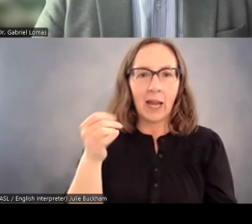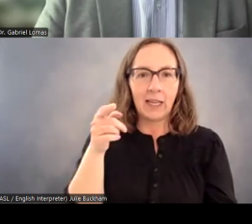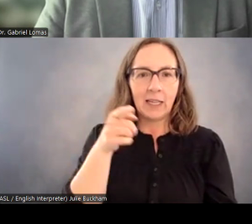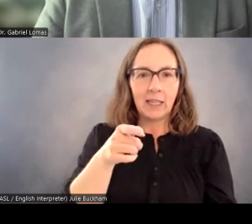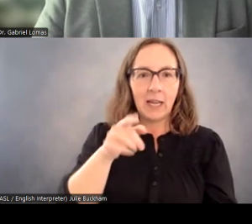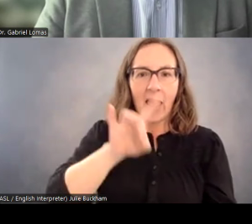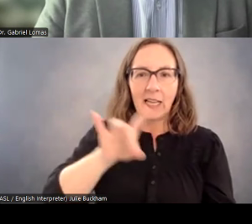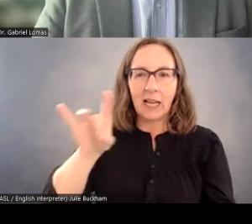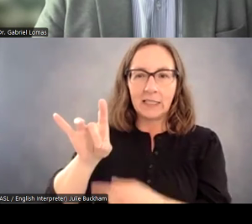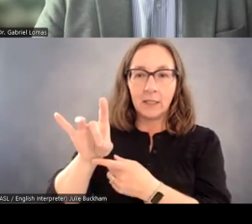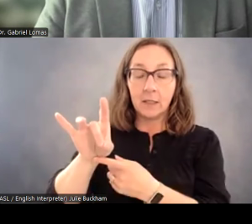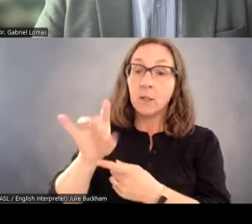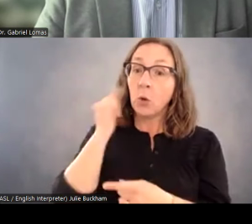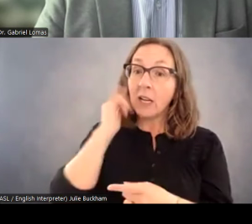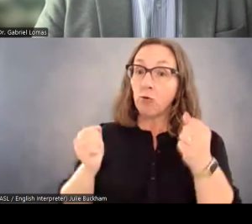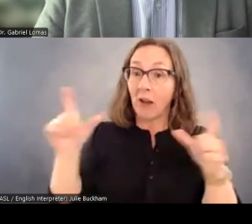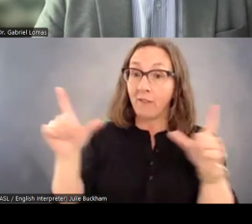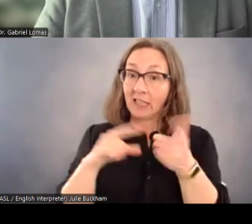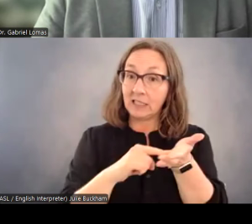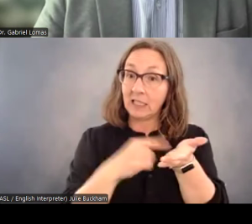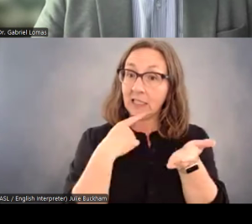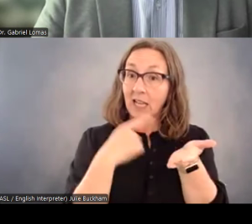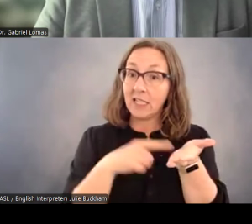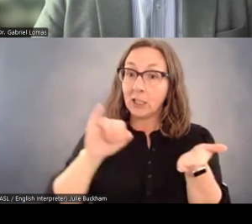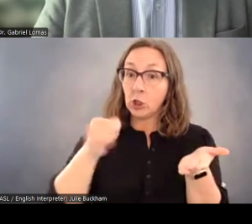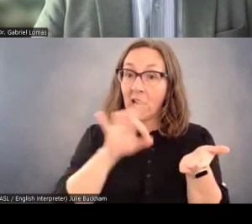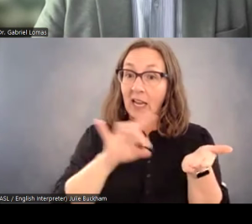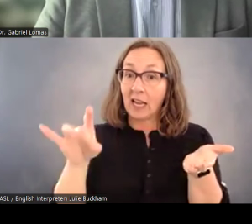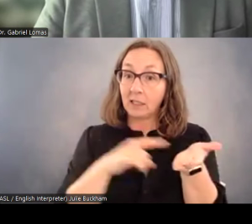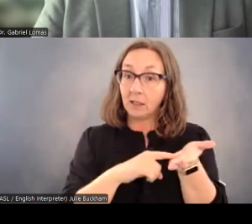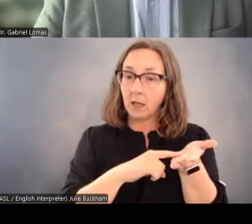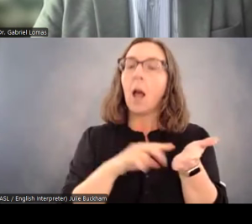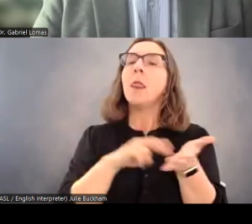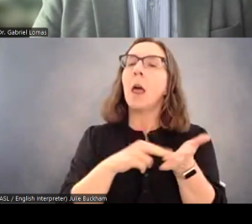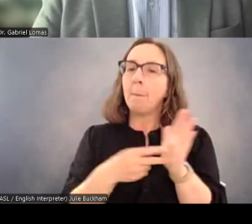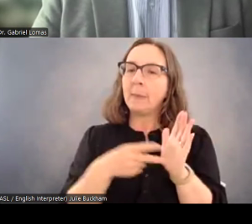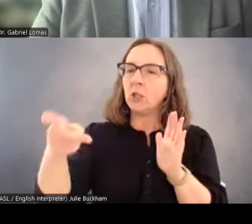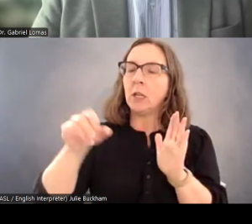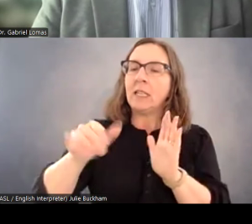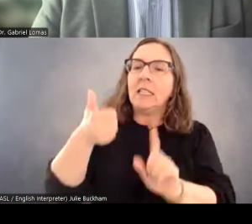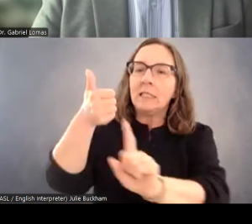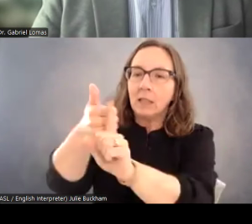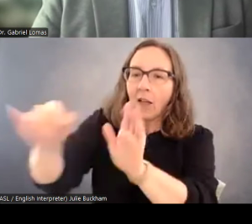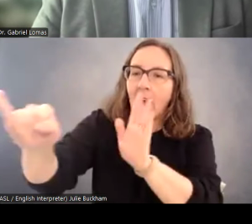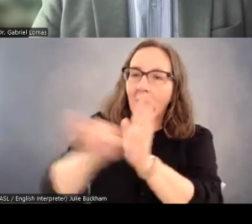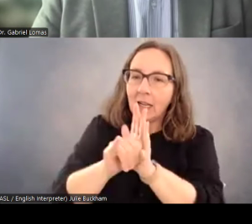has J88 on their driver's license, they are identifying themselves as being a deaf